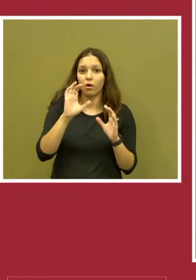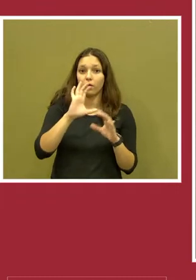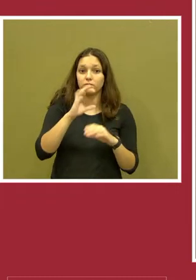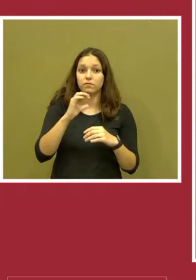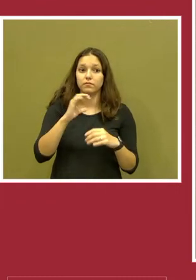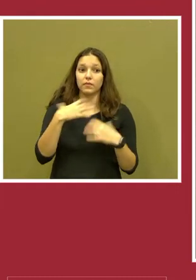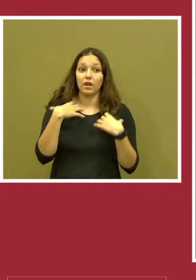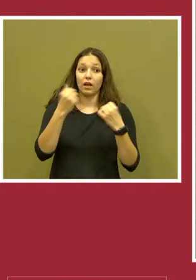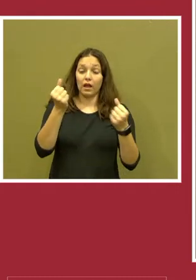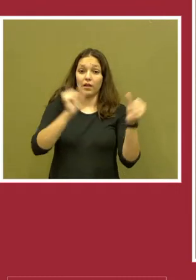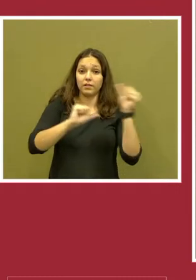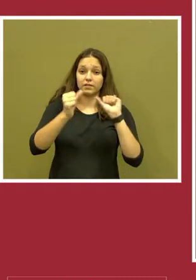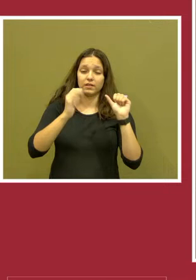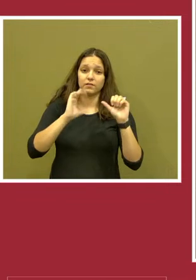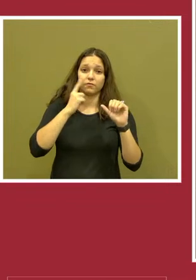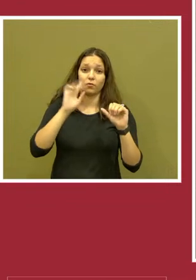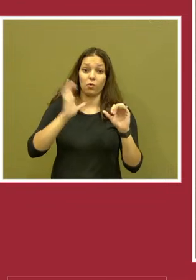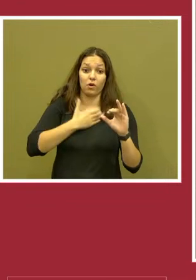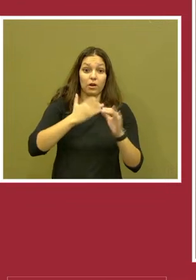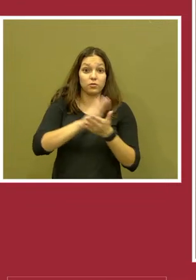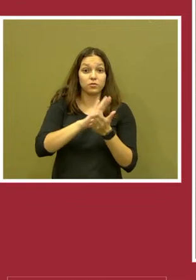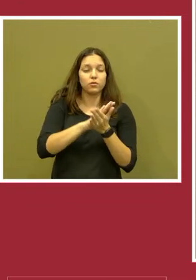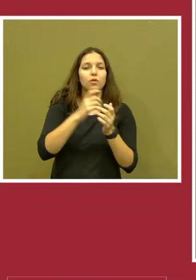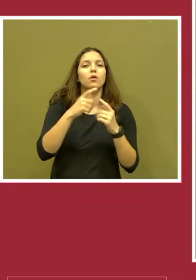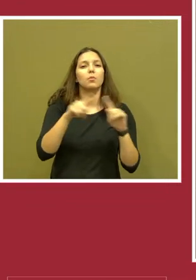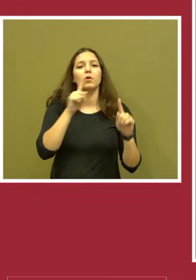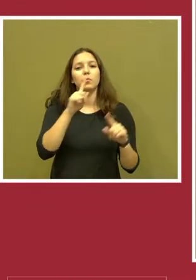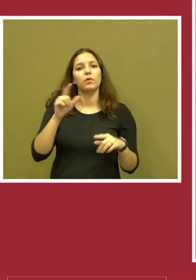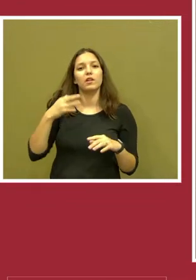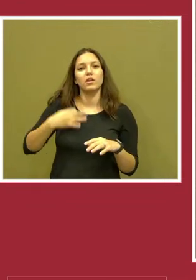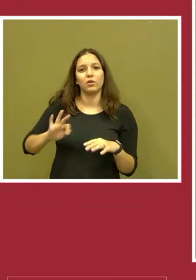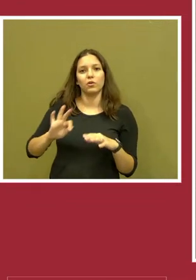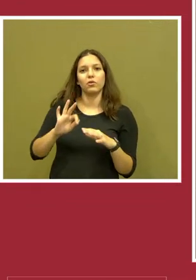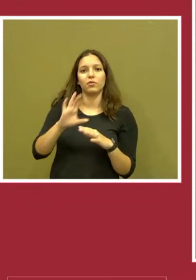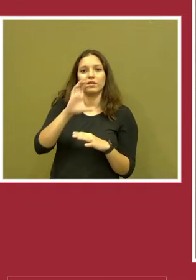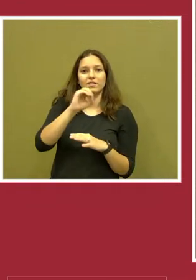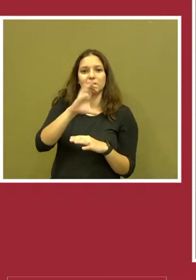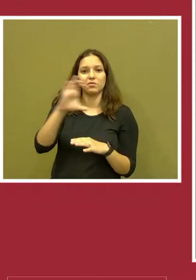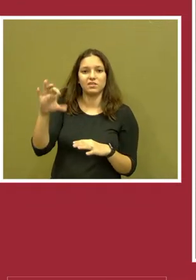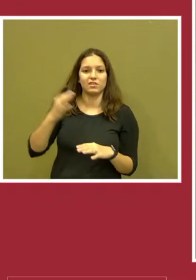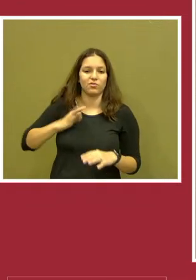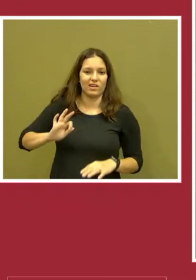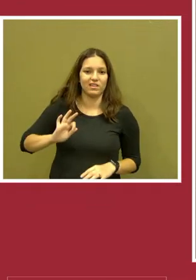CTE credit in our school, but they're really earning the credit at the high school level. So there are options,